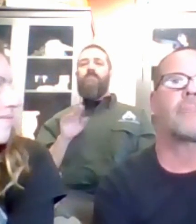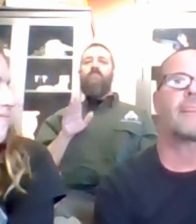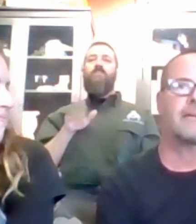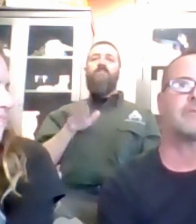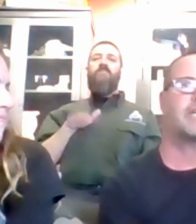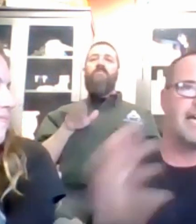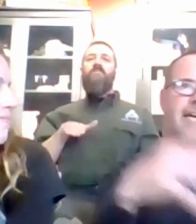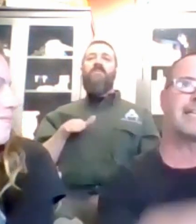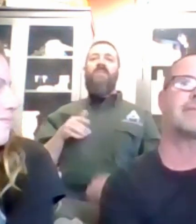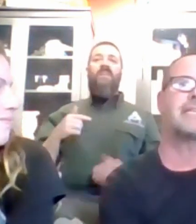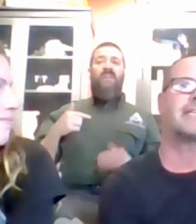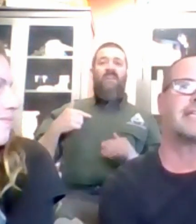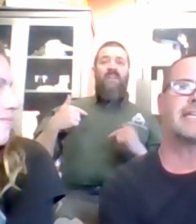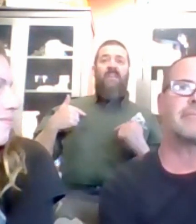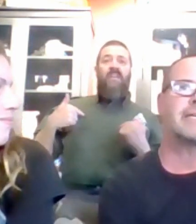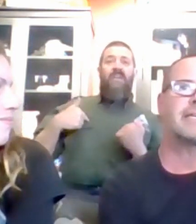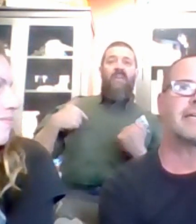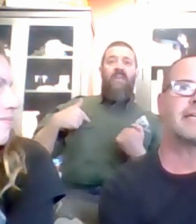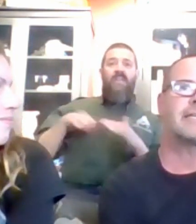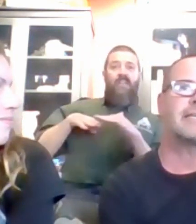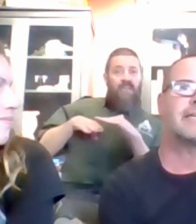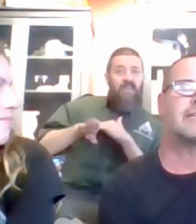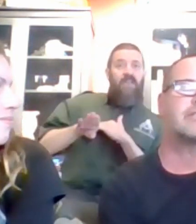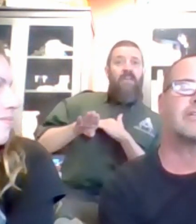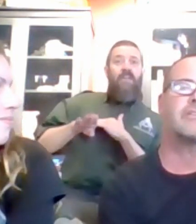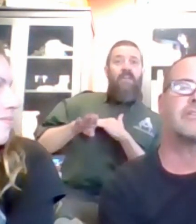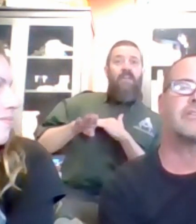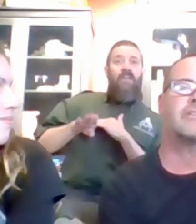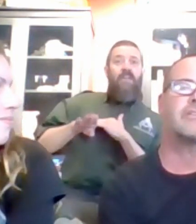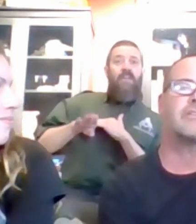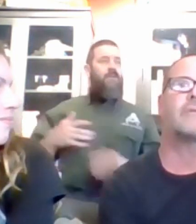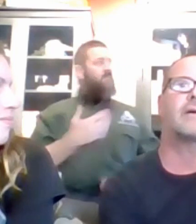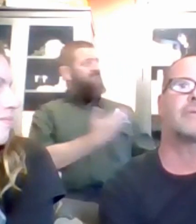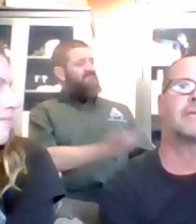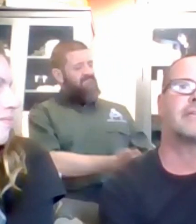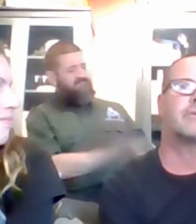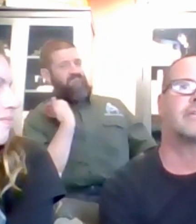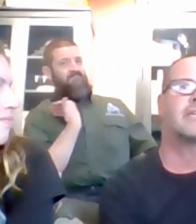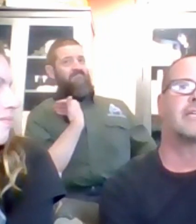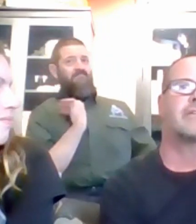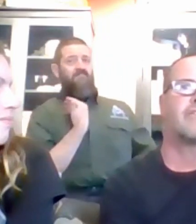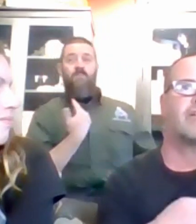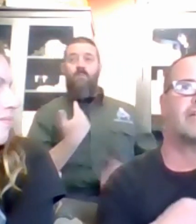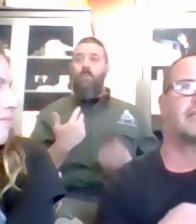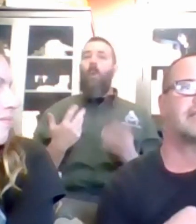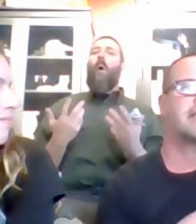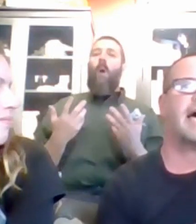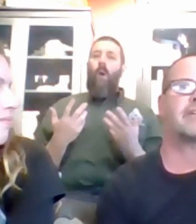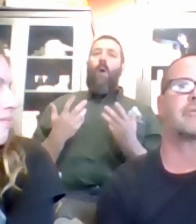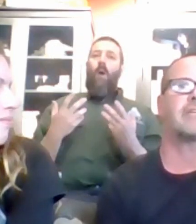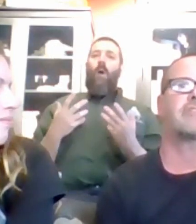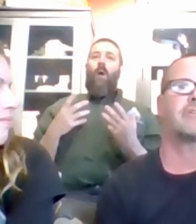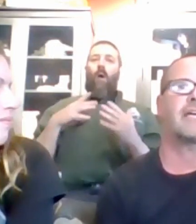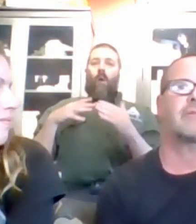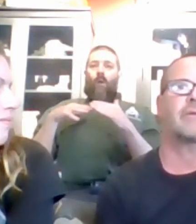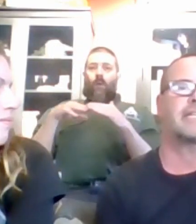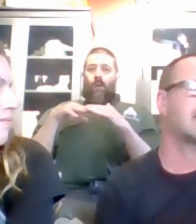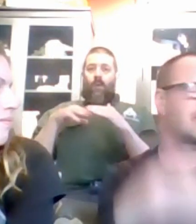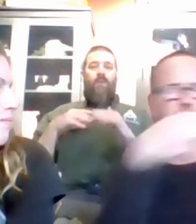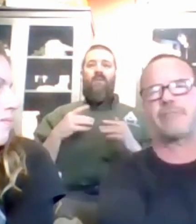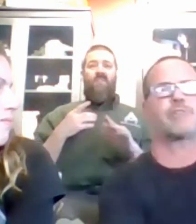And finally he was like, can I come in? And we're like, yeah, come on in. And he came in and he just warmed up. He